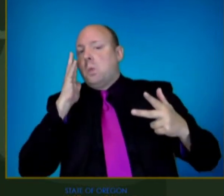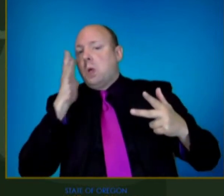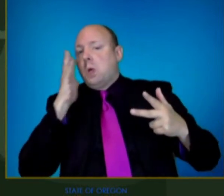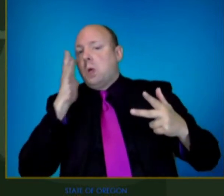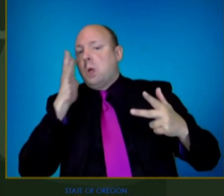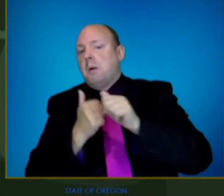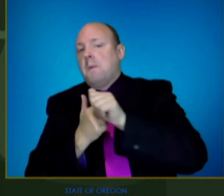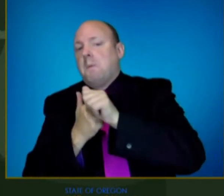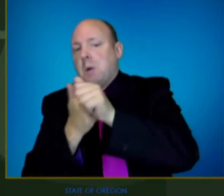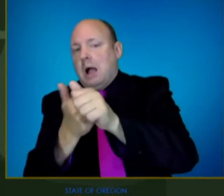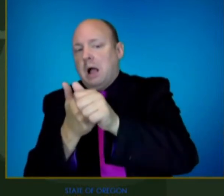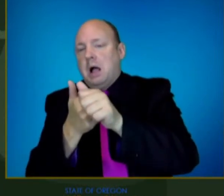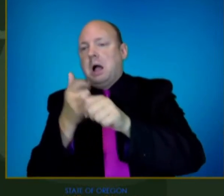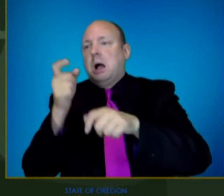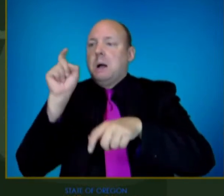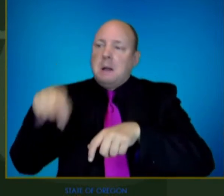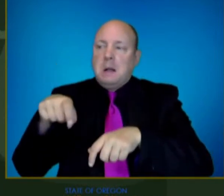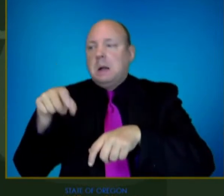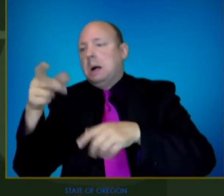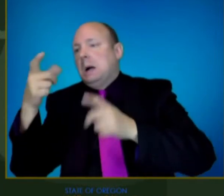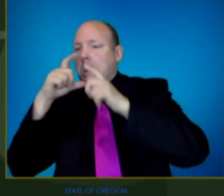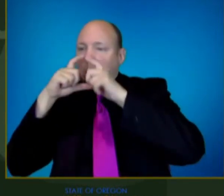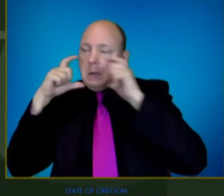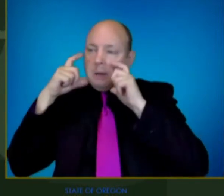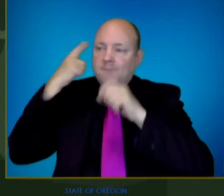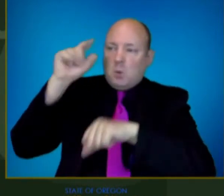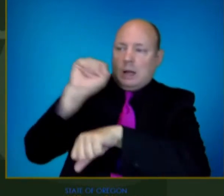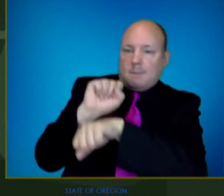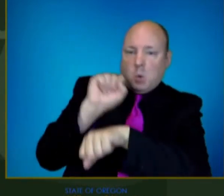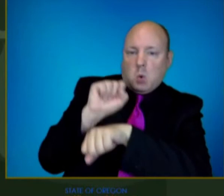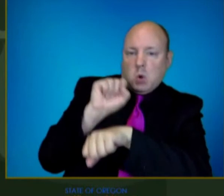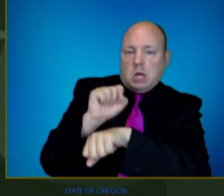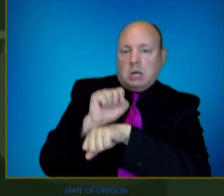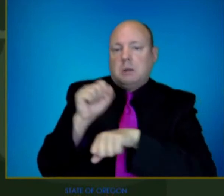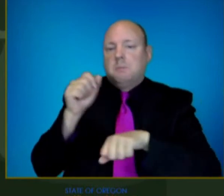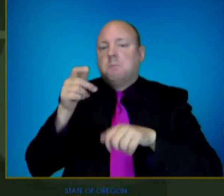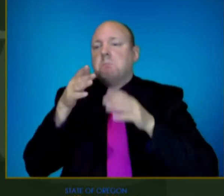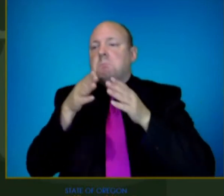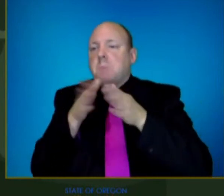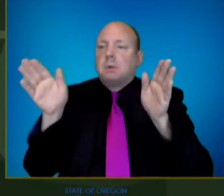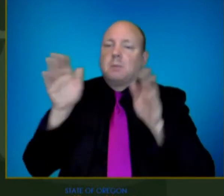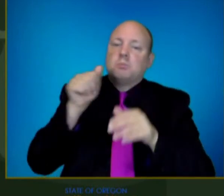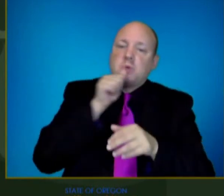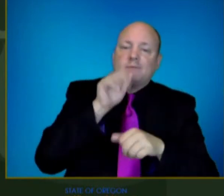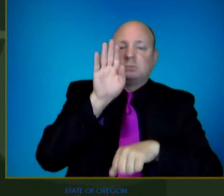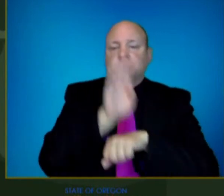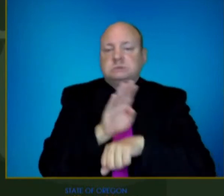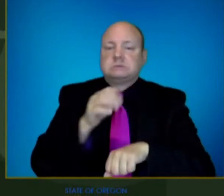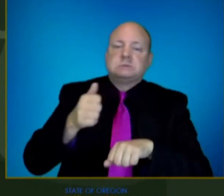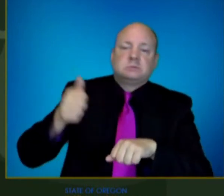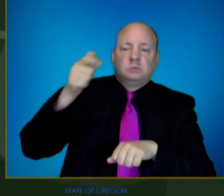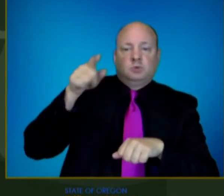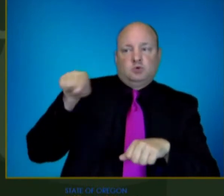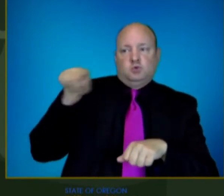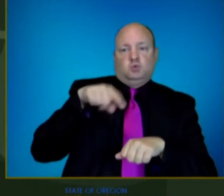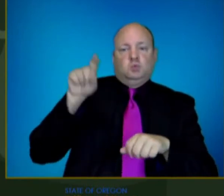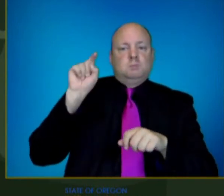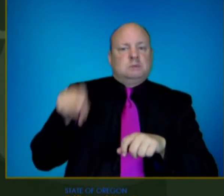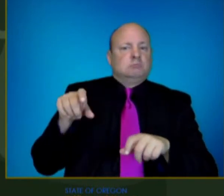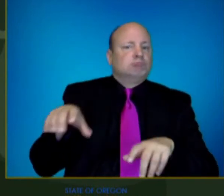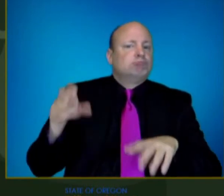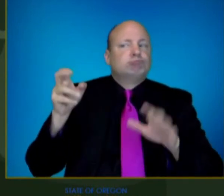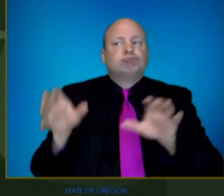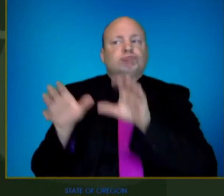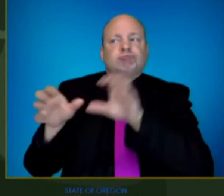Again, I encourage our local partners, our public and private employers to step up and take action. We need to put